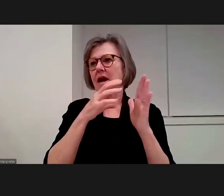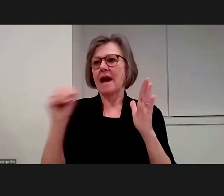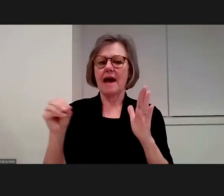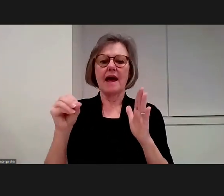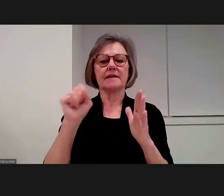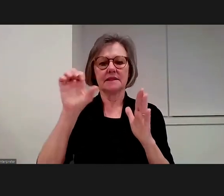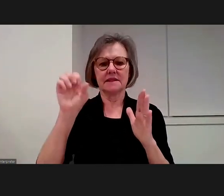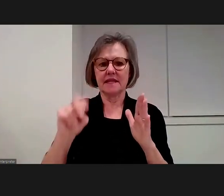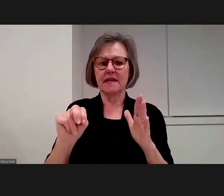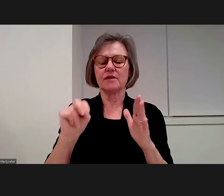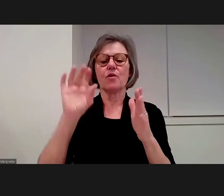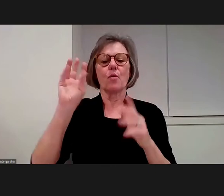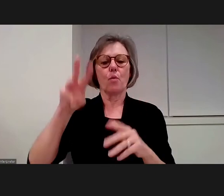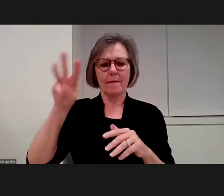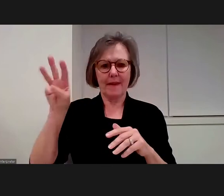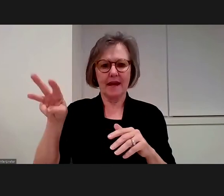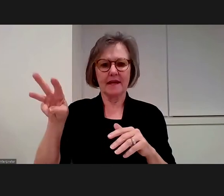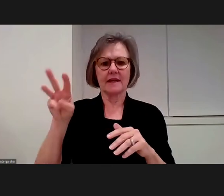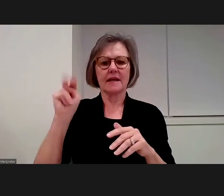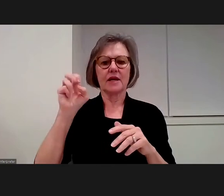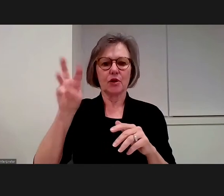booth webpage at